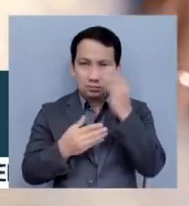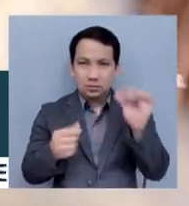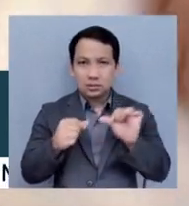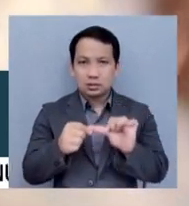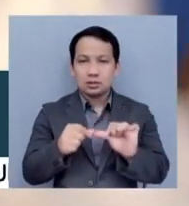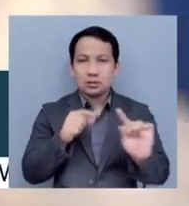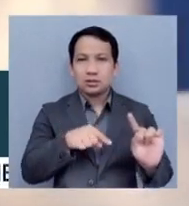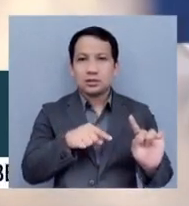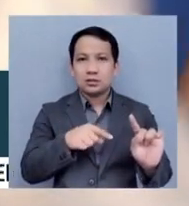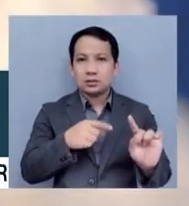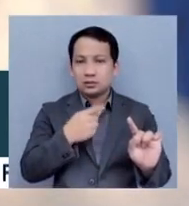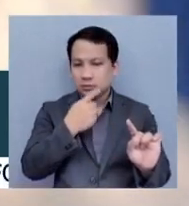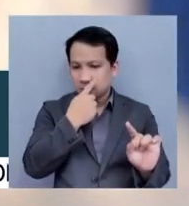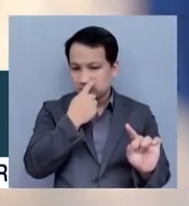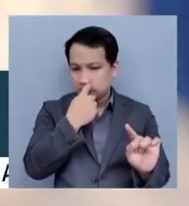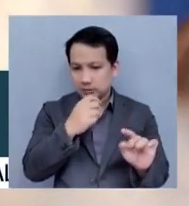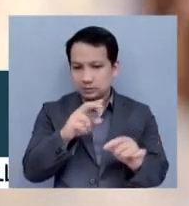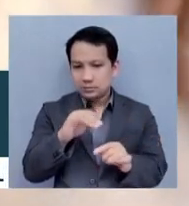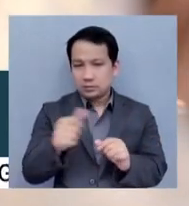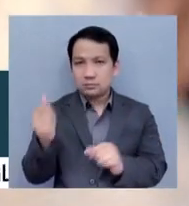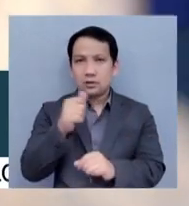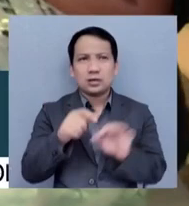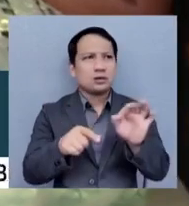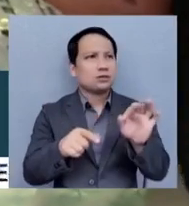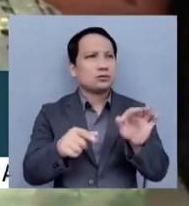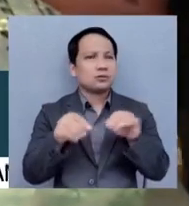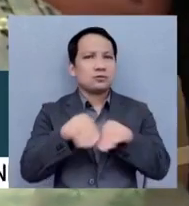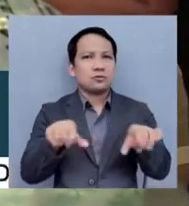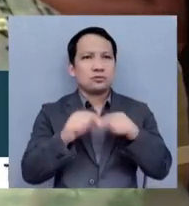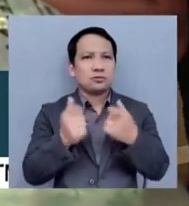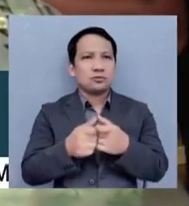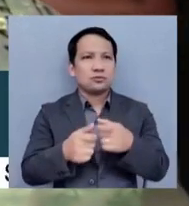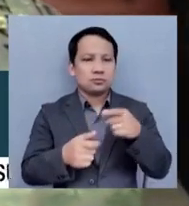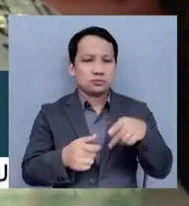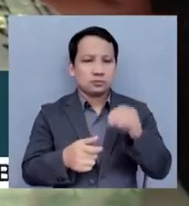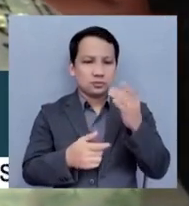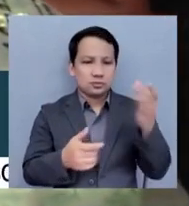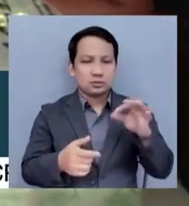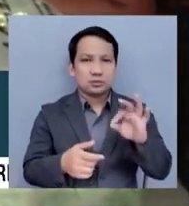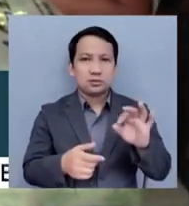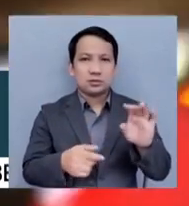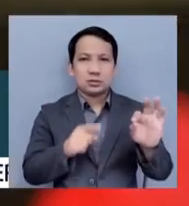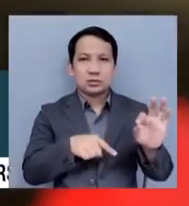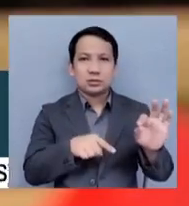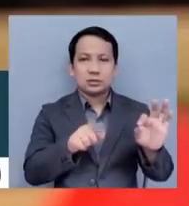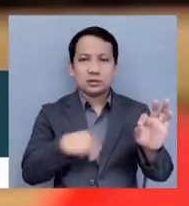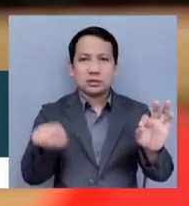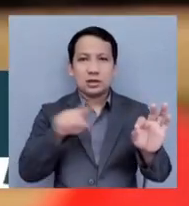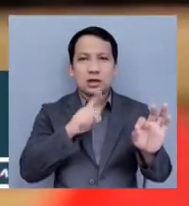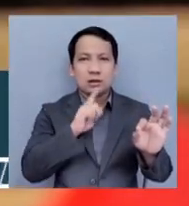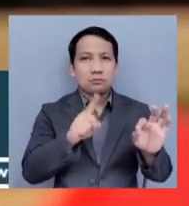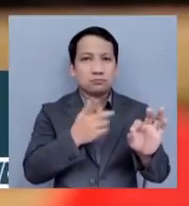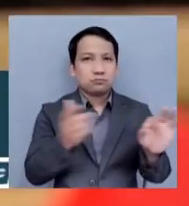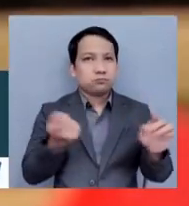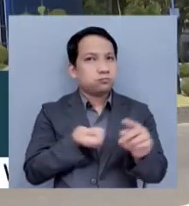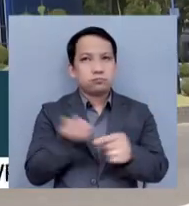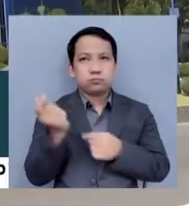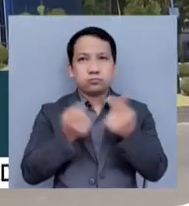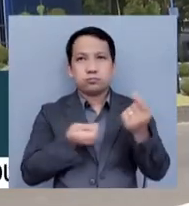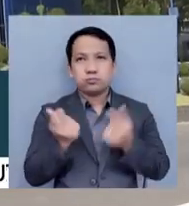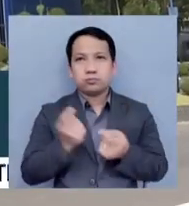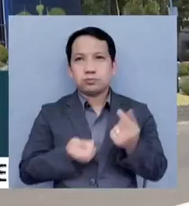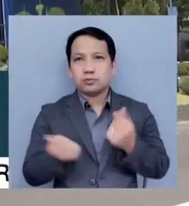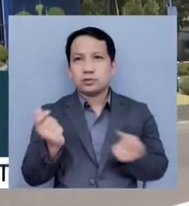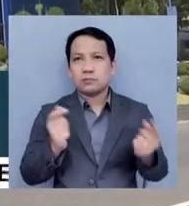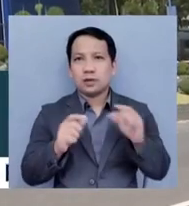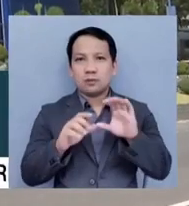Nawala yung list ng Narcotics Command in 1991 when the PNP was created. We were there. Inalis yung Narcotics